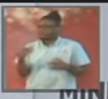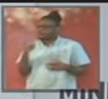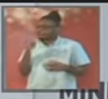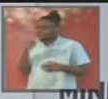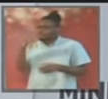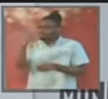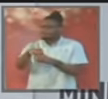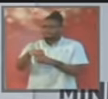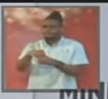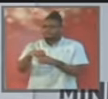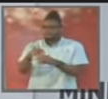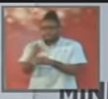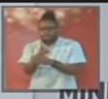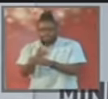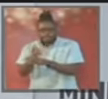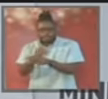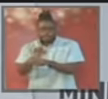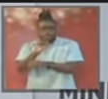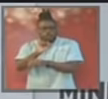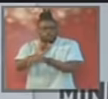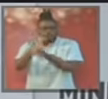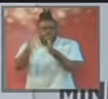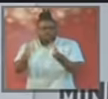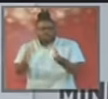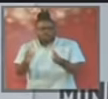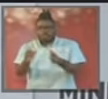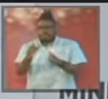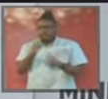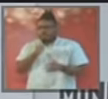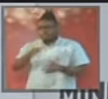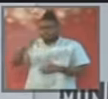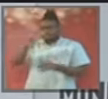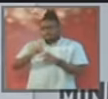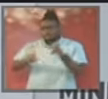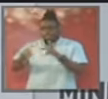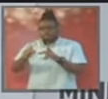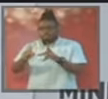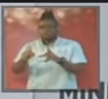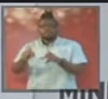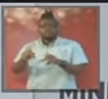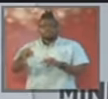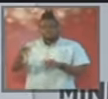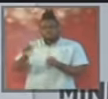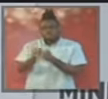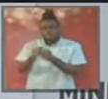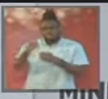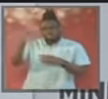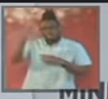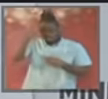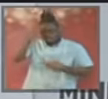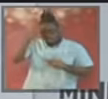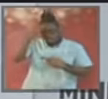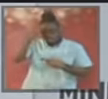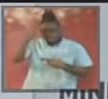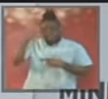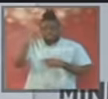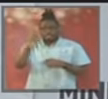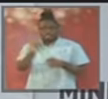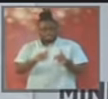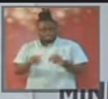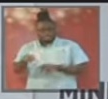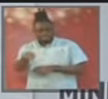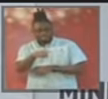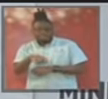workers, older adults, and others with high-risk conditions. And here we are talking about persons, for example, with